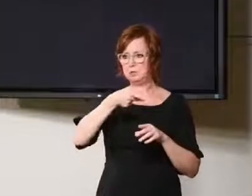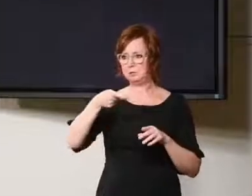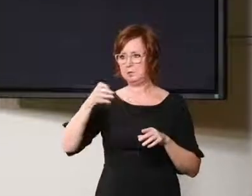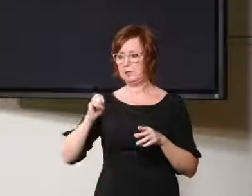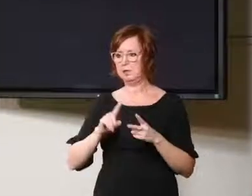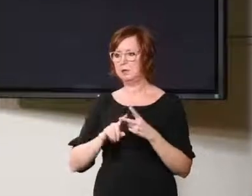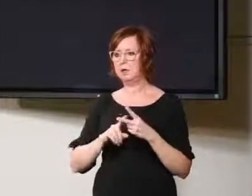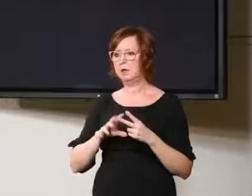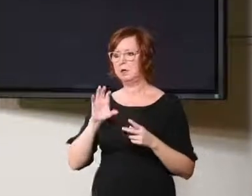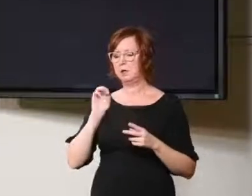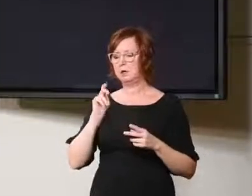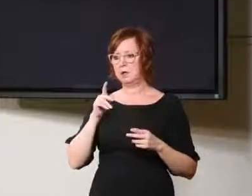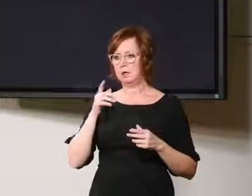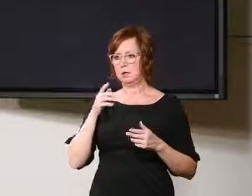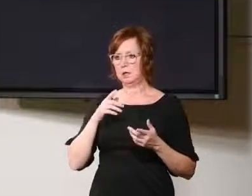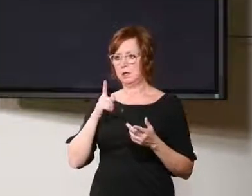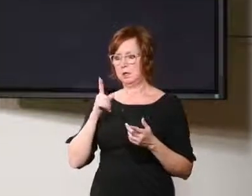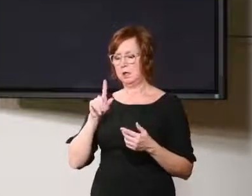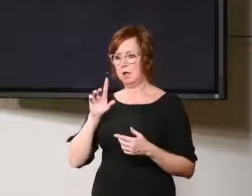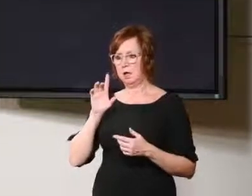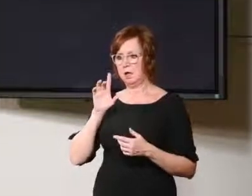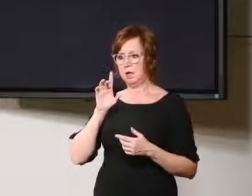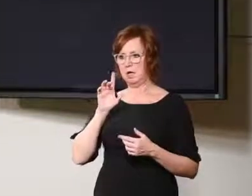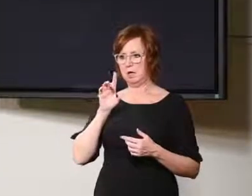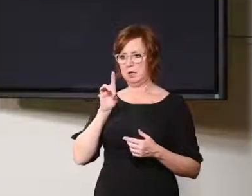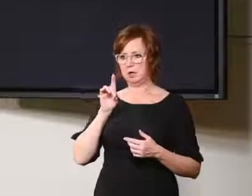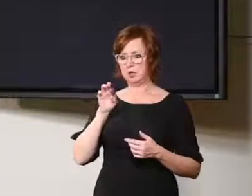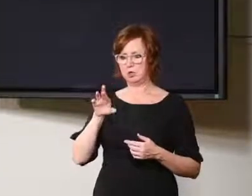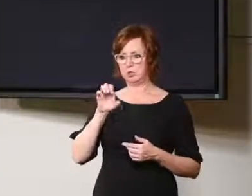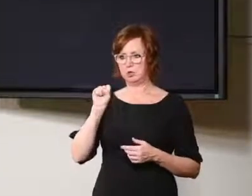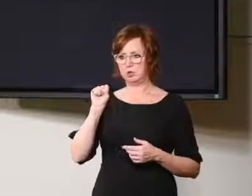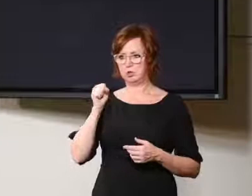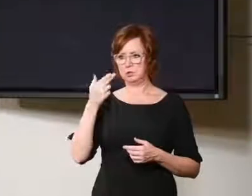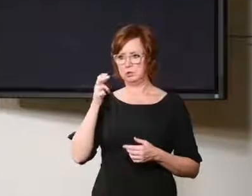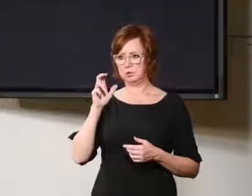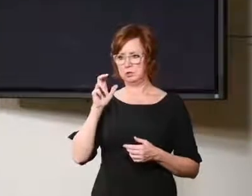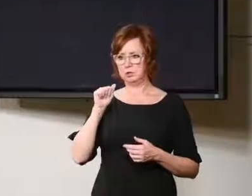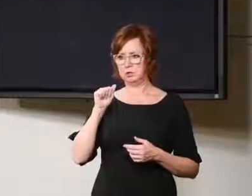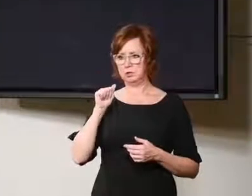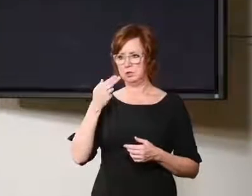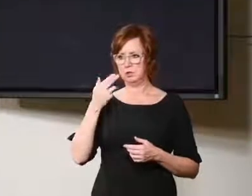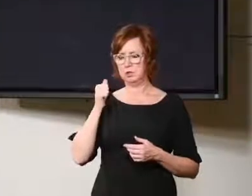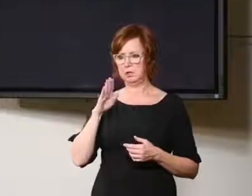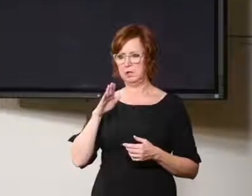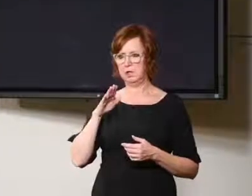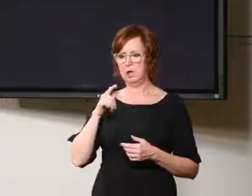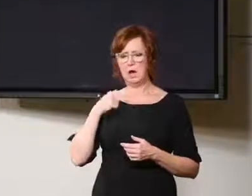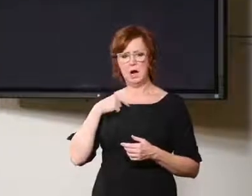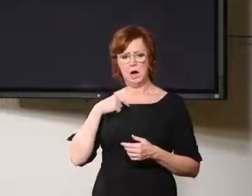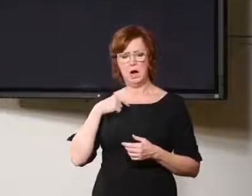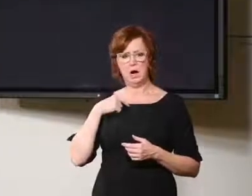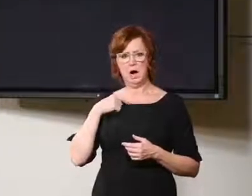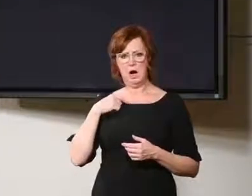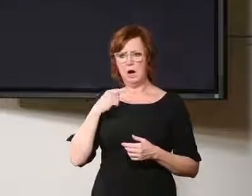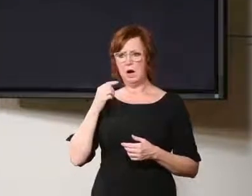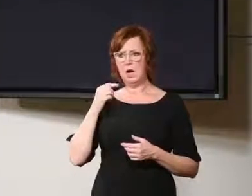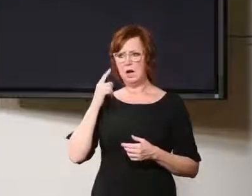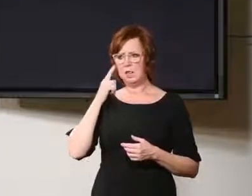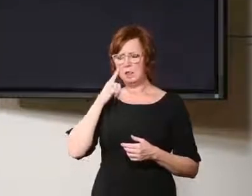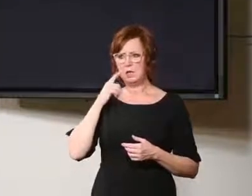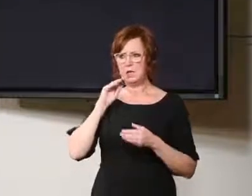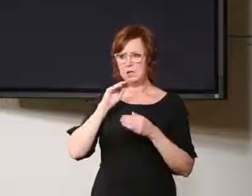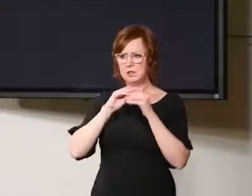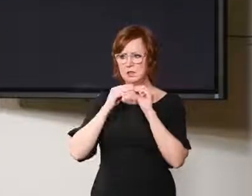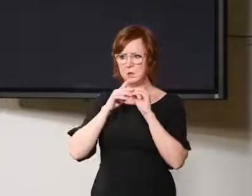Similar question, Dr. Shahab, it seems that the number of tests performed seem to be going down kind of in recent days. Can you